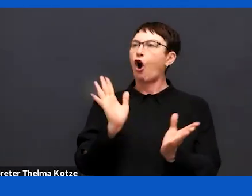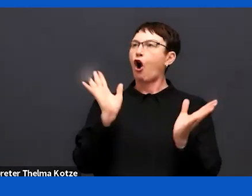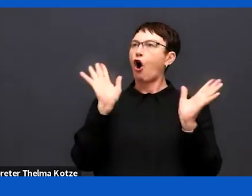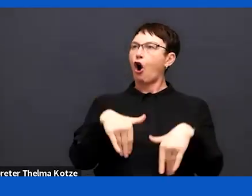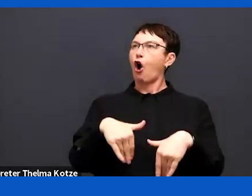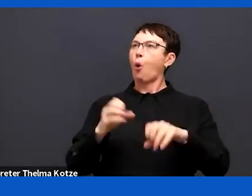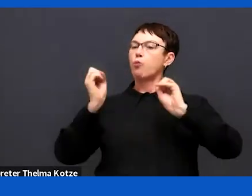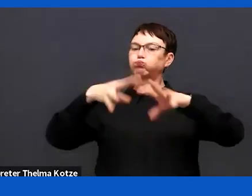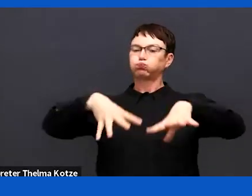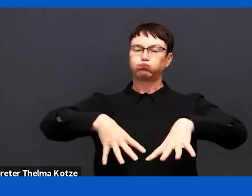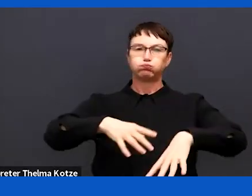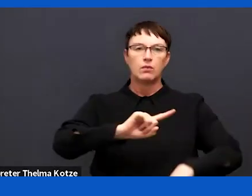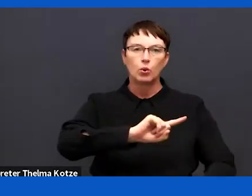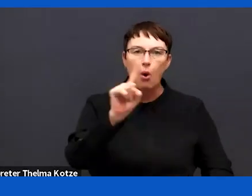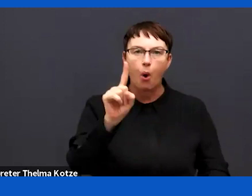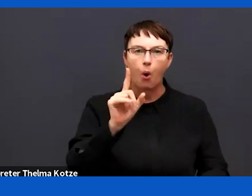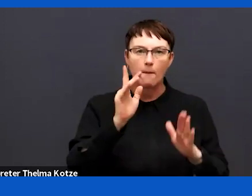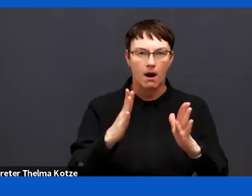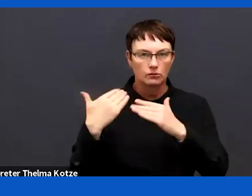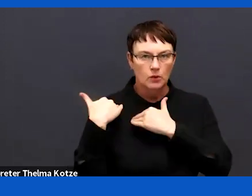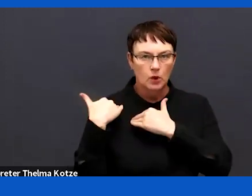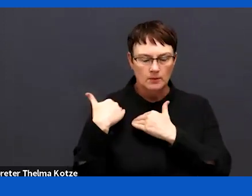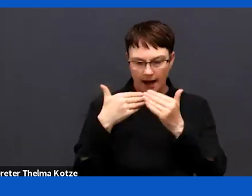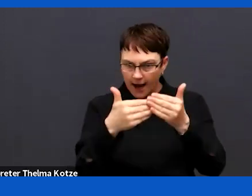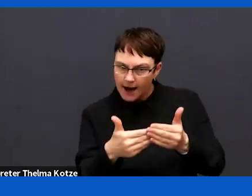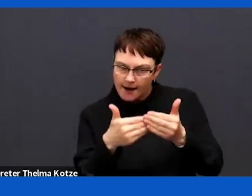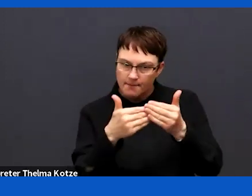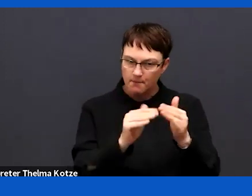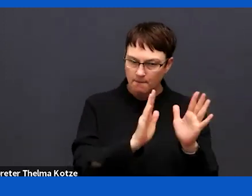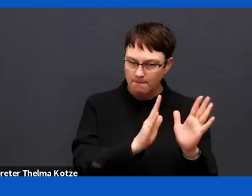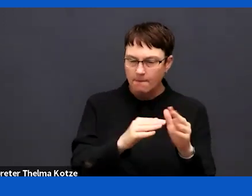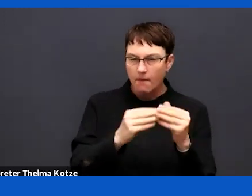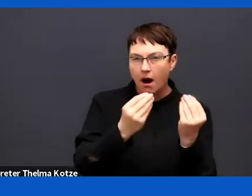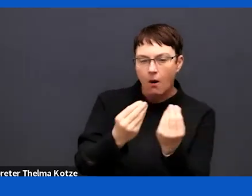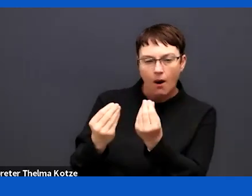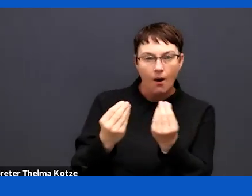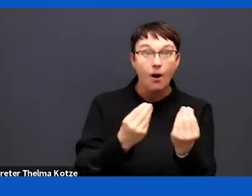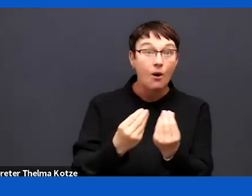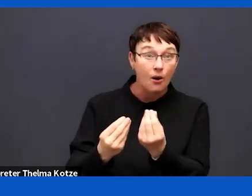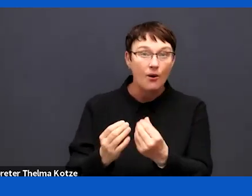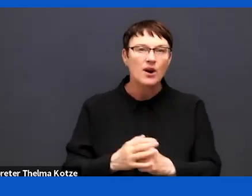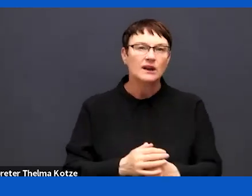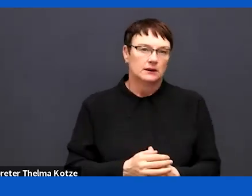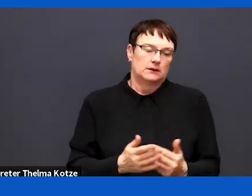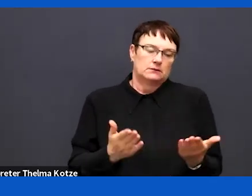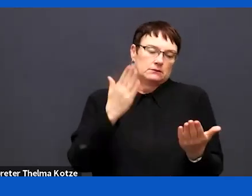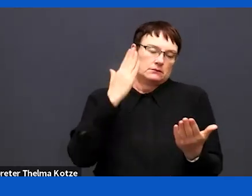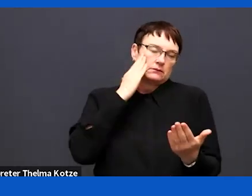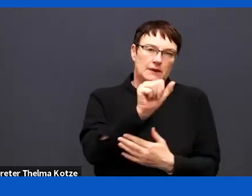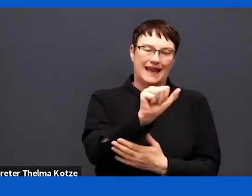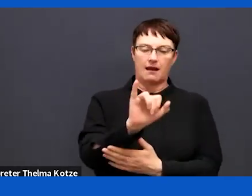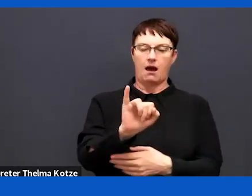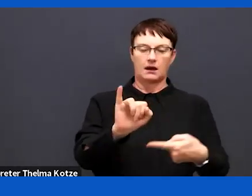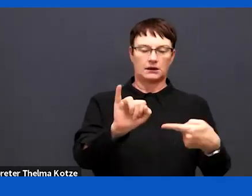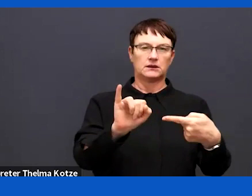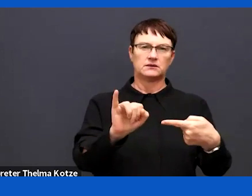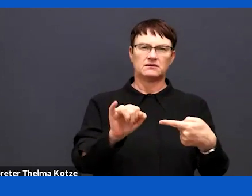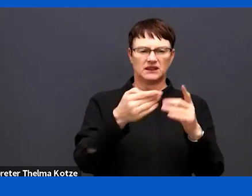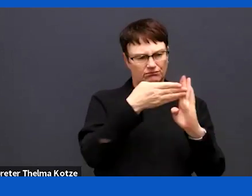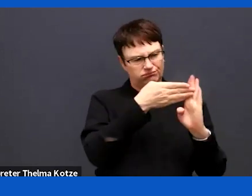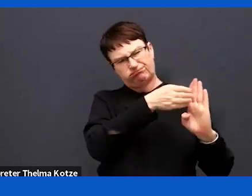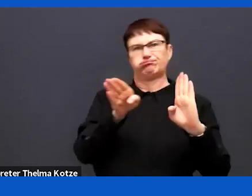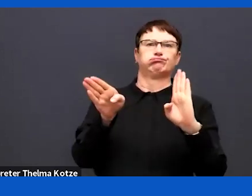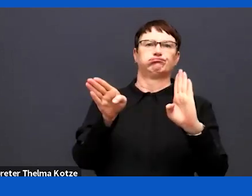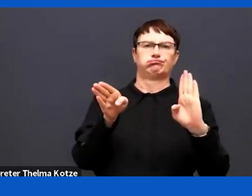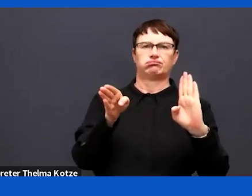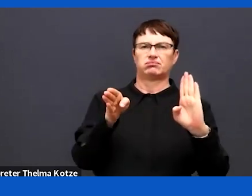better education and information around what AI actually is. I mean, the term itself is a very broad term that covers a lot of